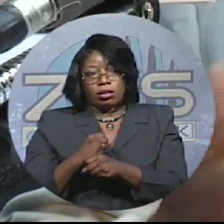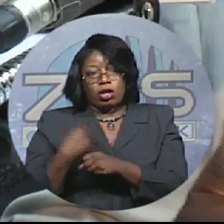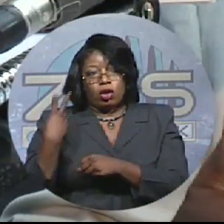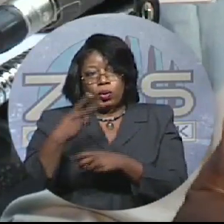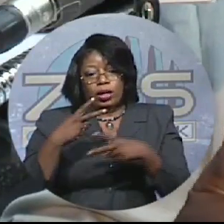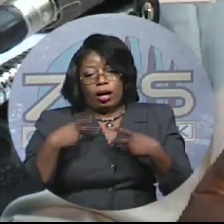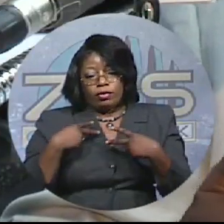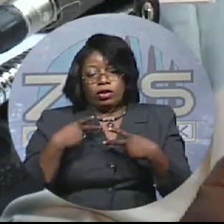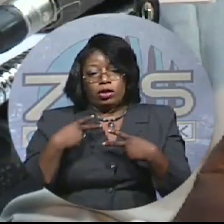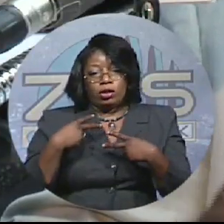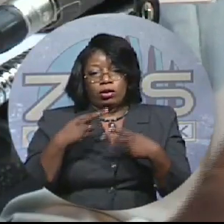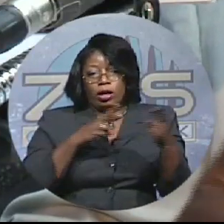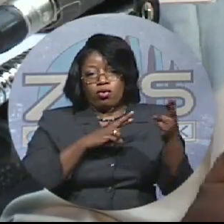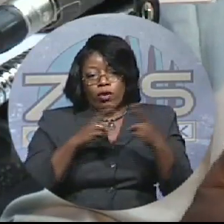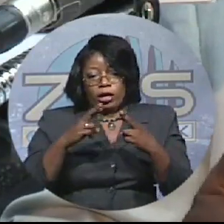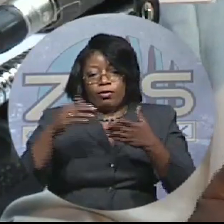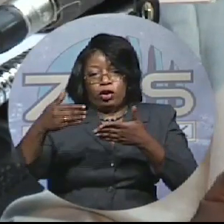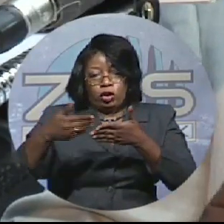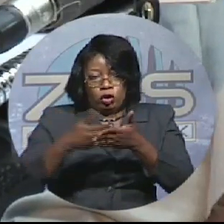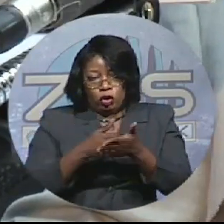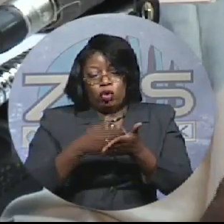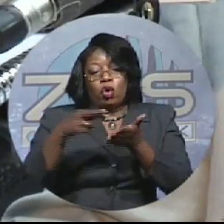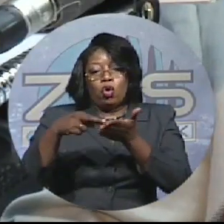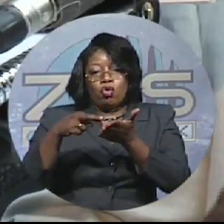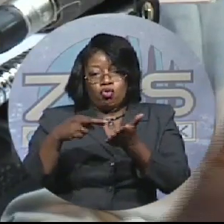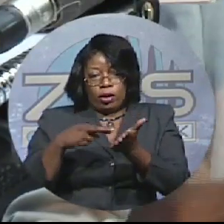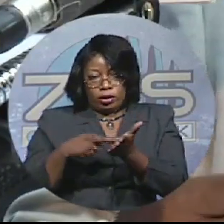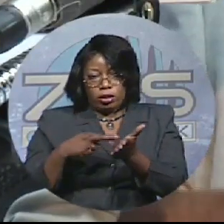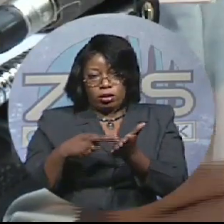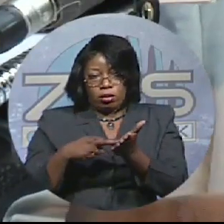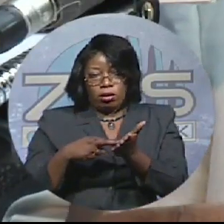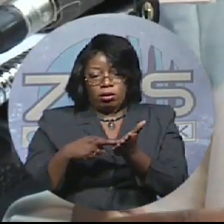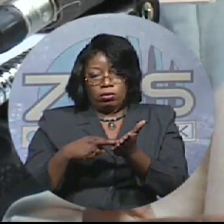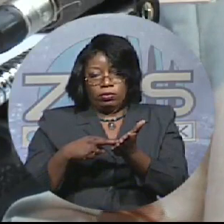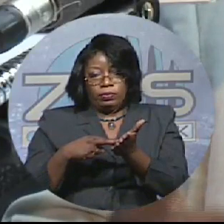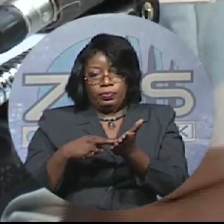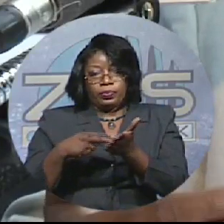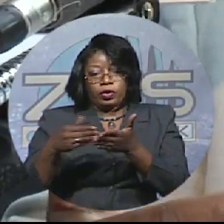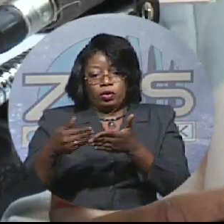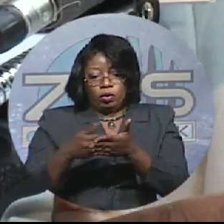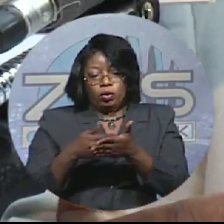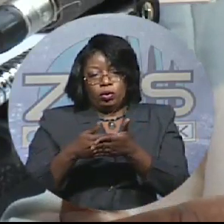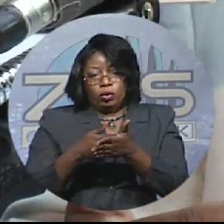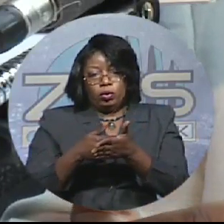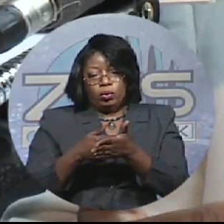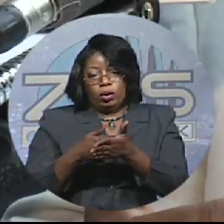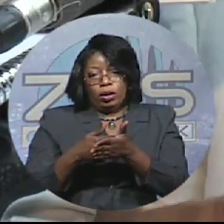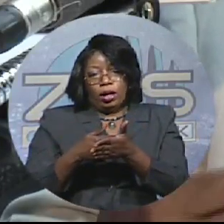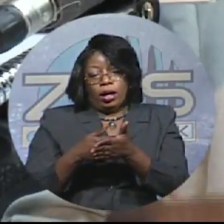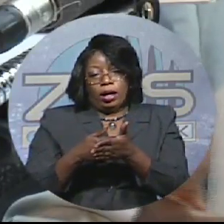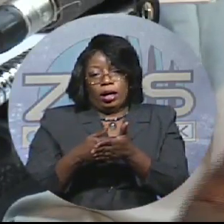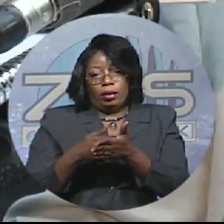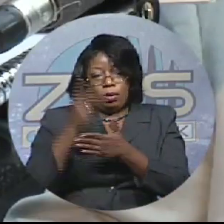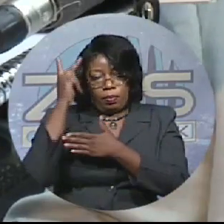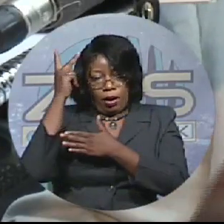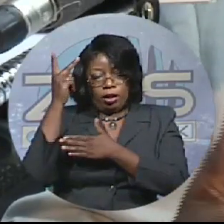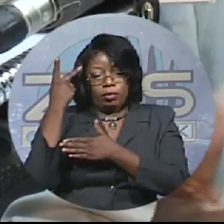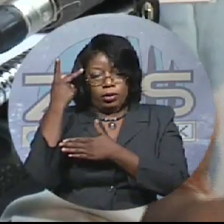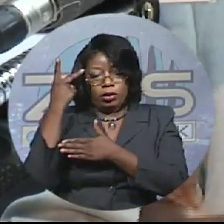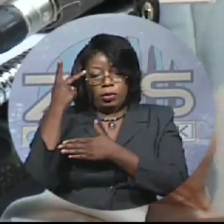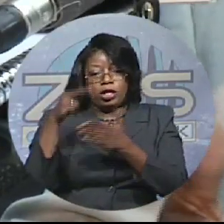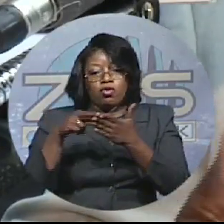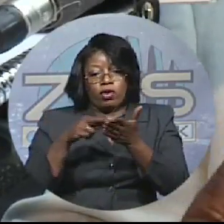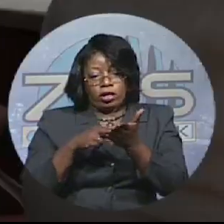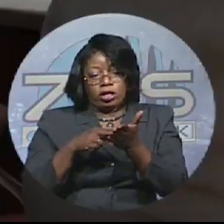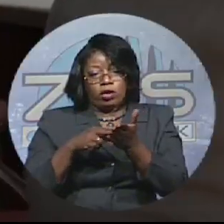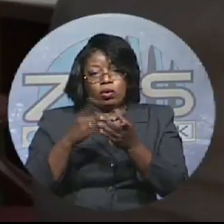we have to make preparation for a new register to complement the life of Parliament for a new 5-year period. We normally do that 18